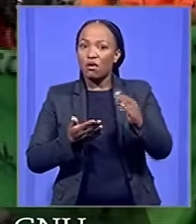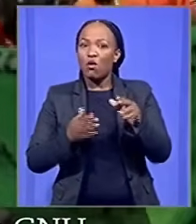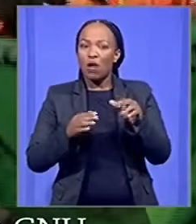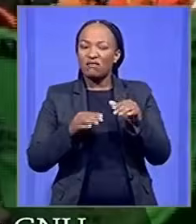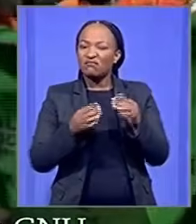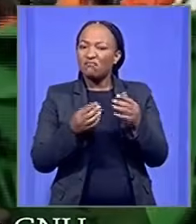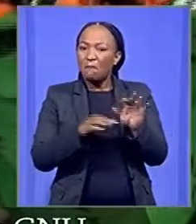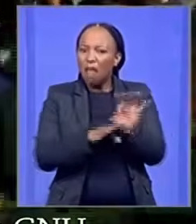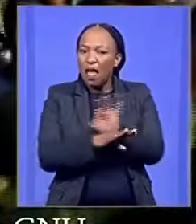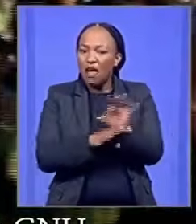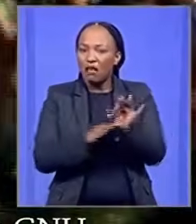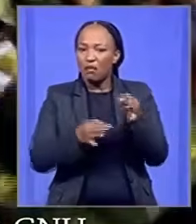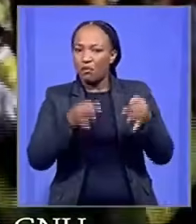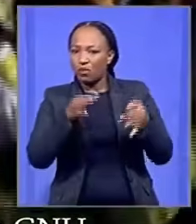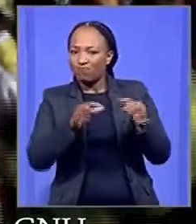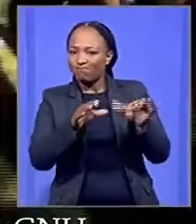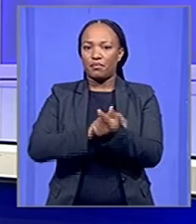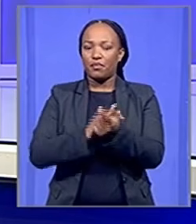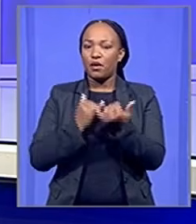wa dipolotiki.